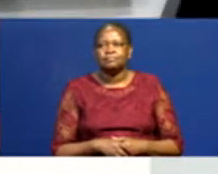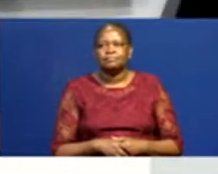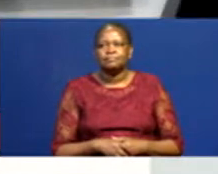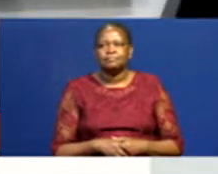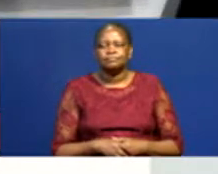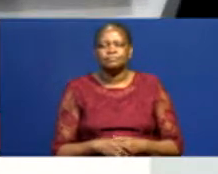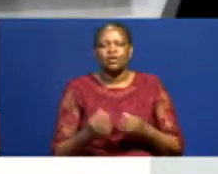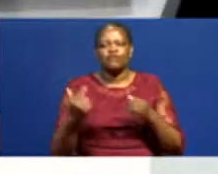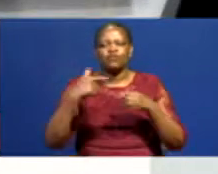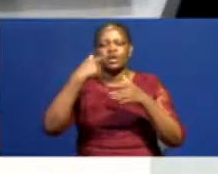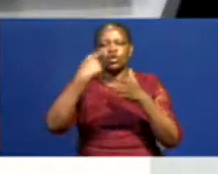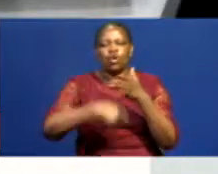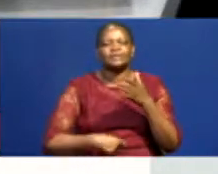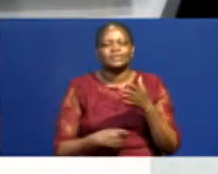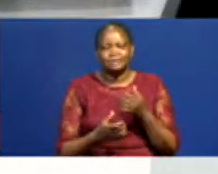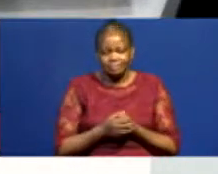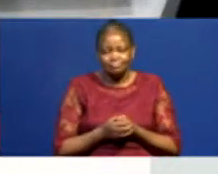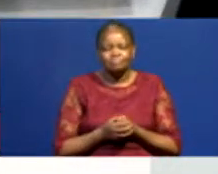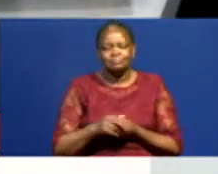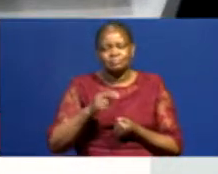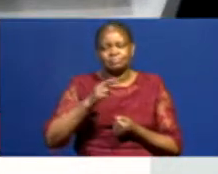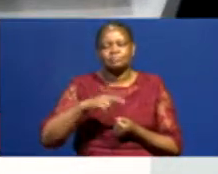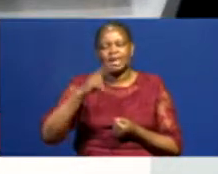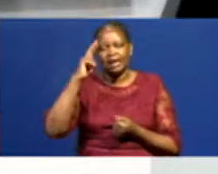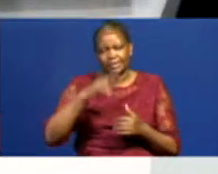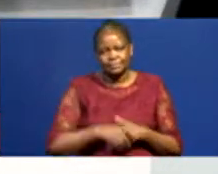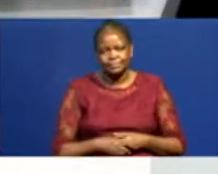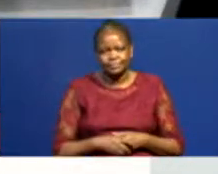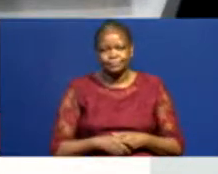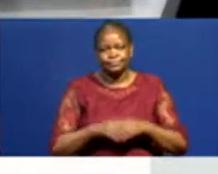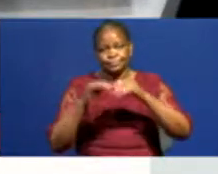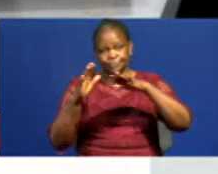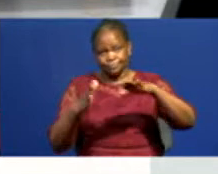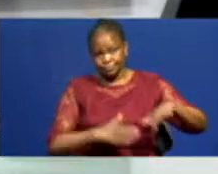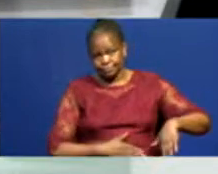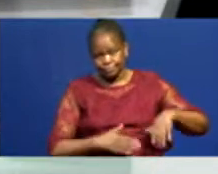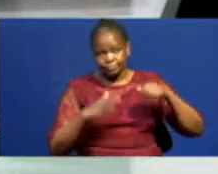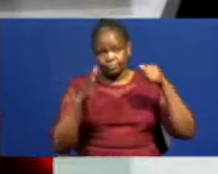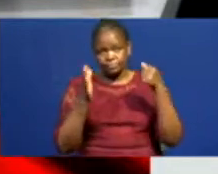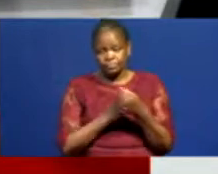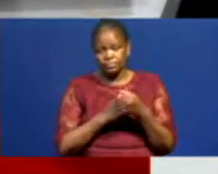Fuel prices, they are hitting an all-time high. Now,